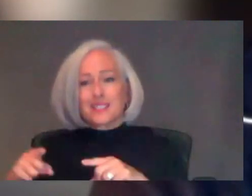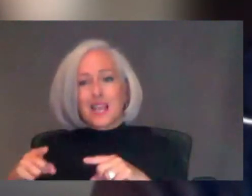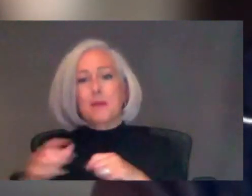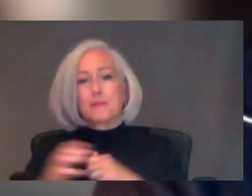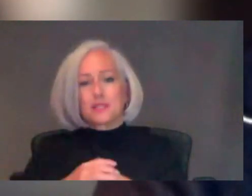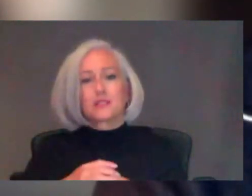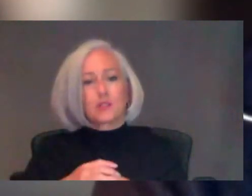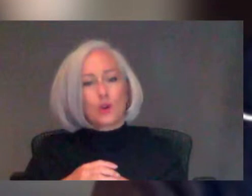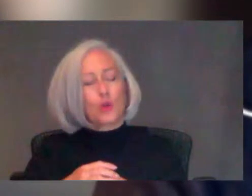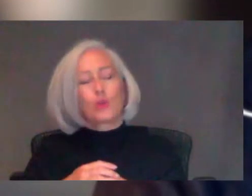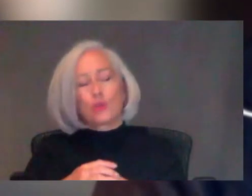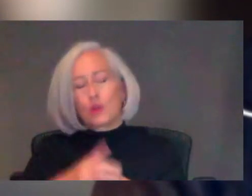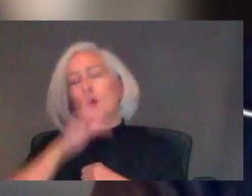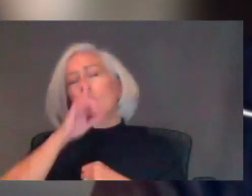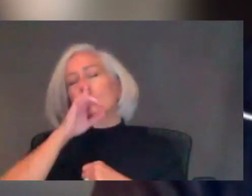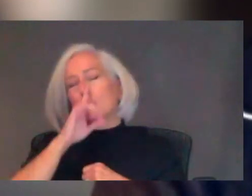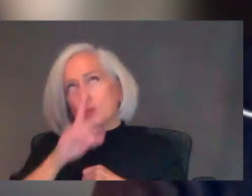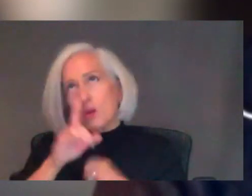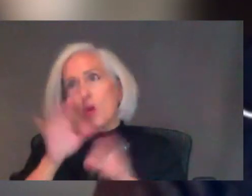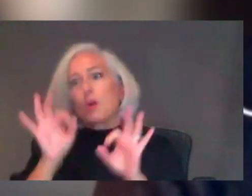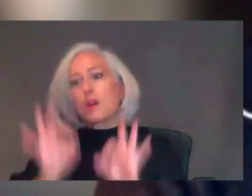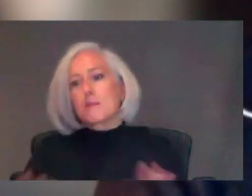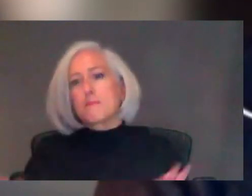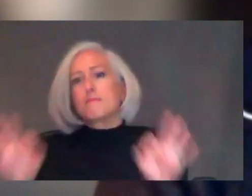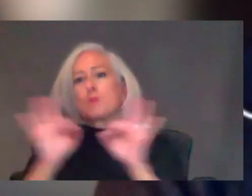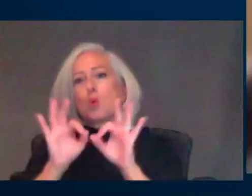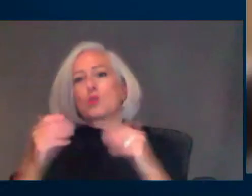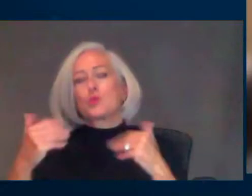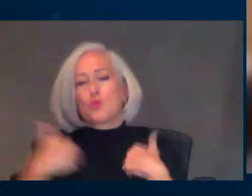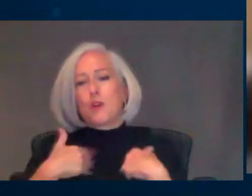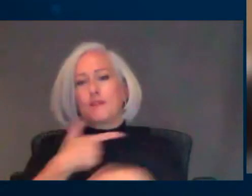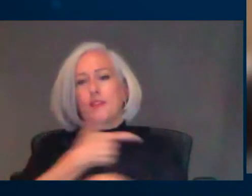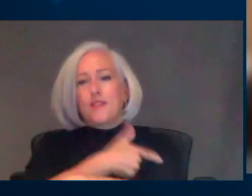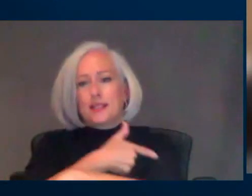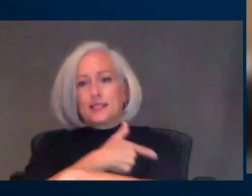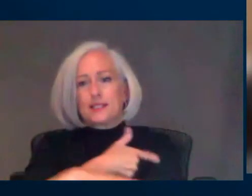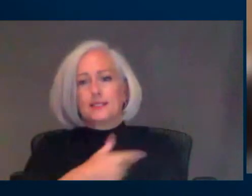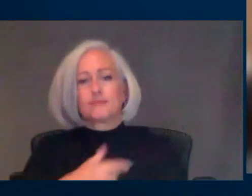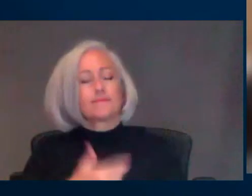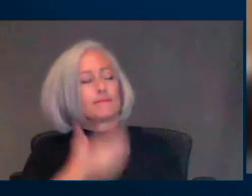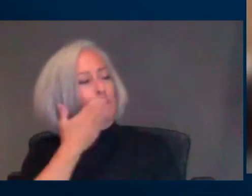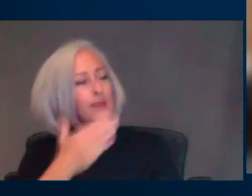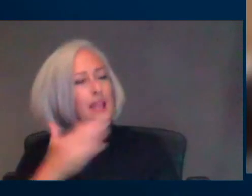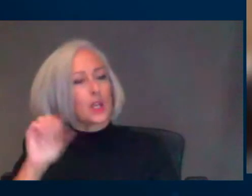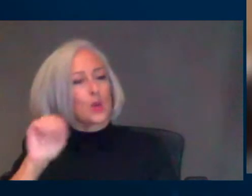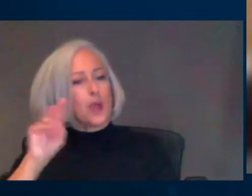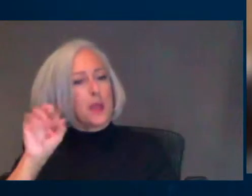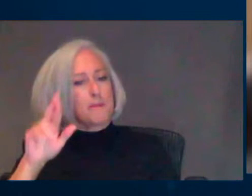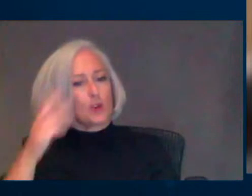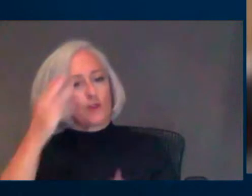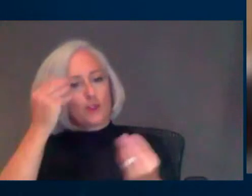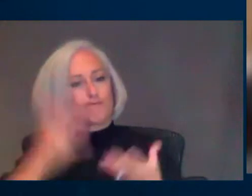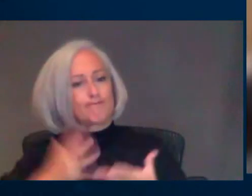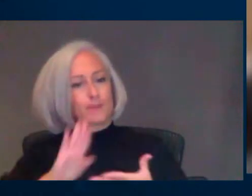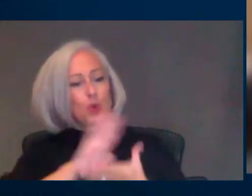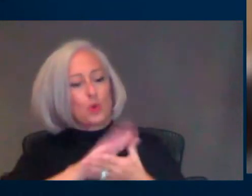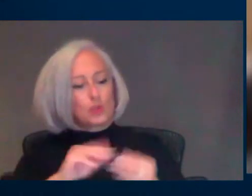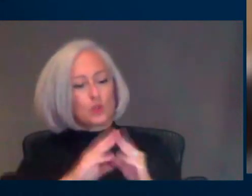more evidence showing that those people that were infected and then got vaccinated probably have better protection and the ability